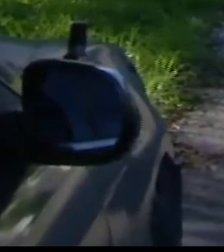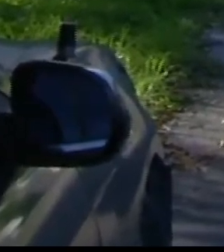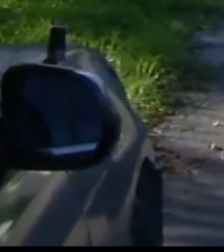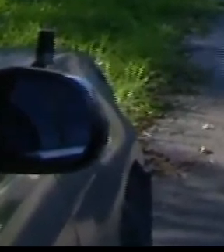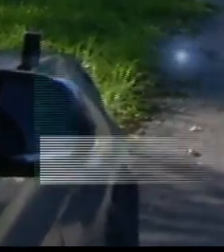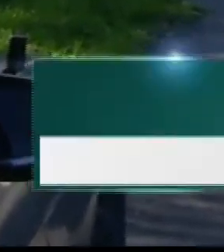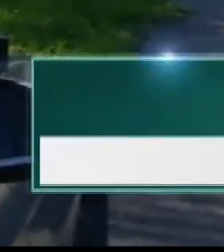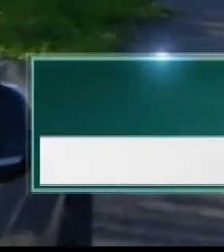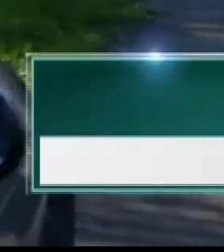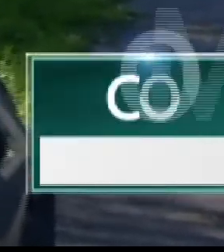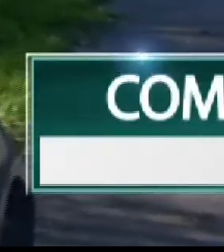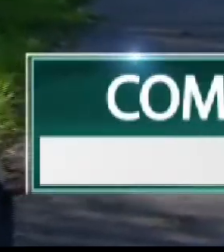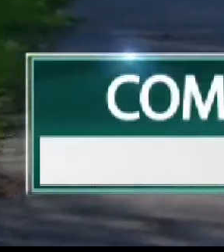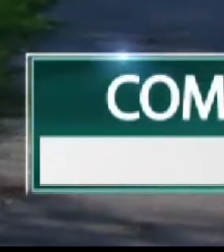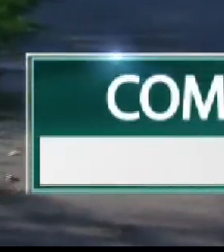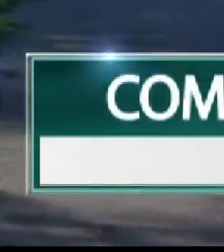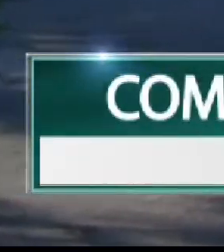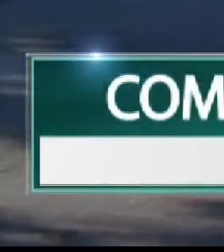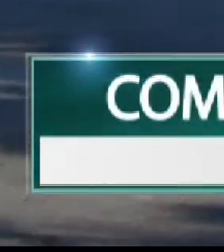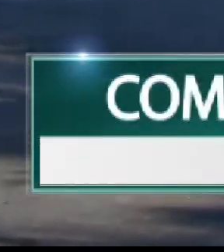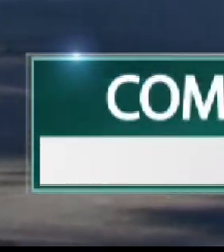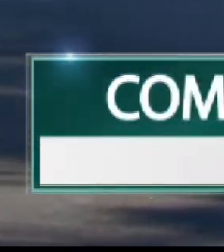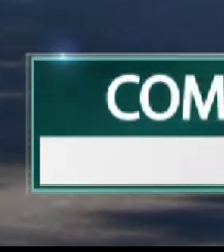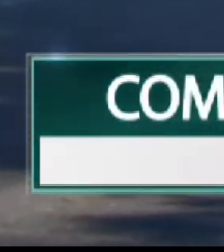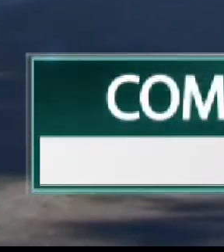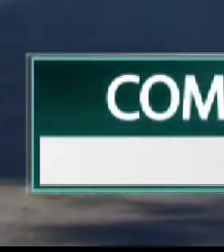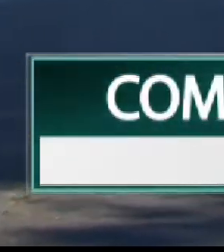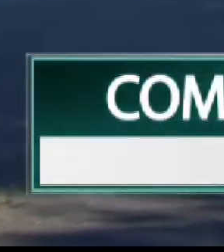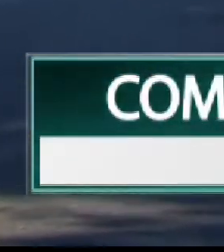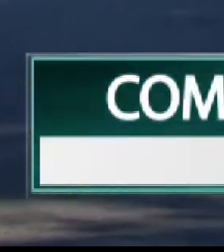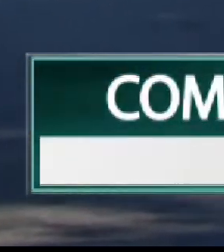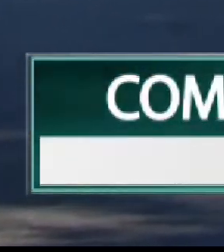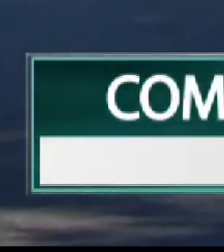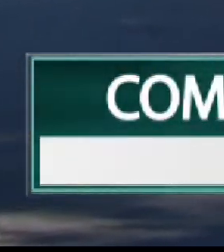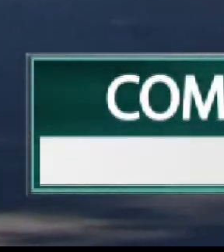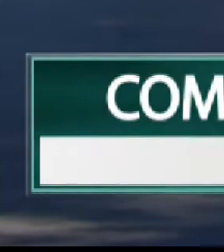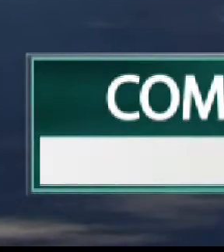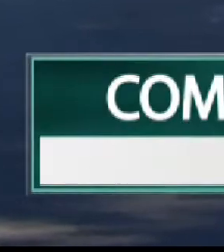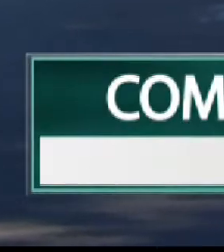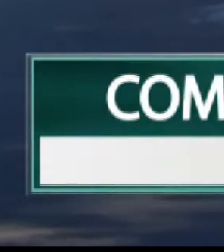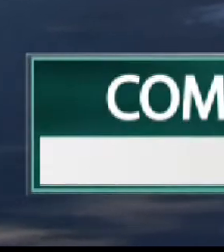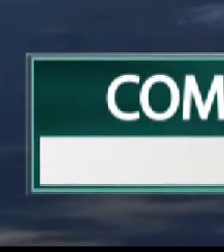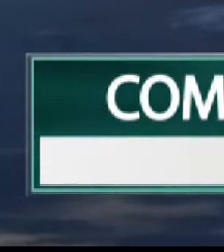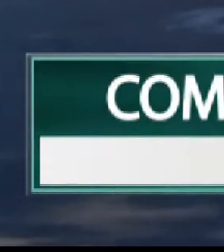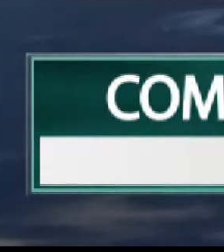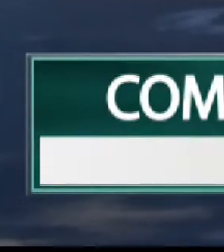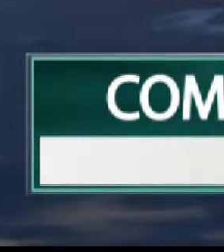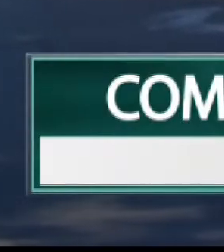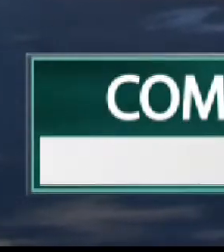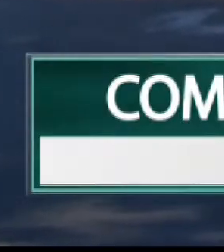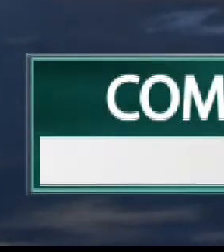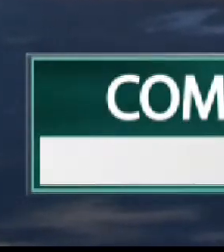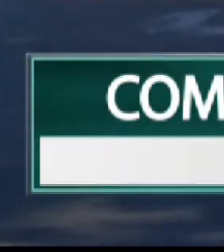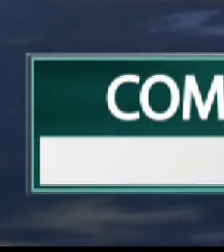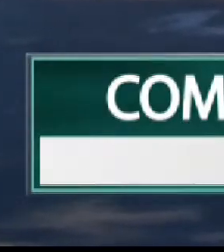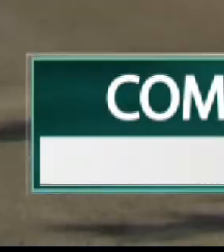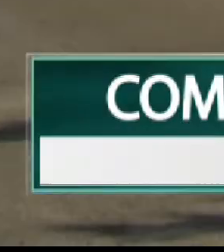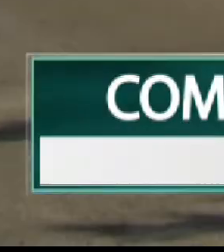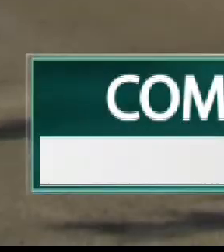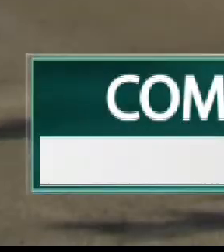Coming up, police investigate a death, find out what happened and what they're thinking. You're watching The Bahamas Tonight.